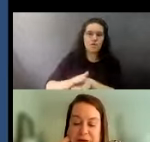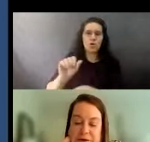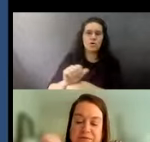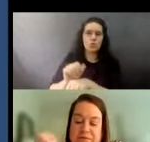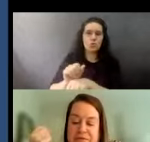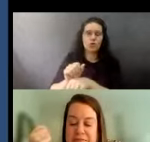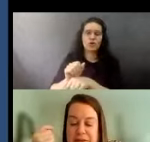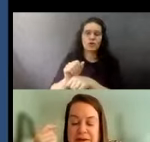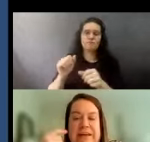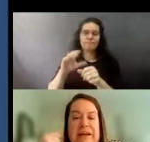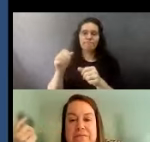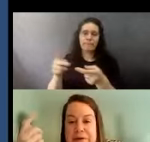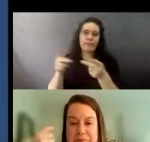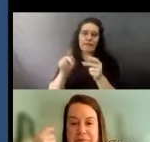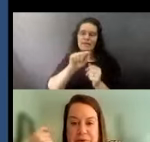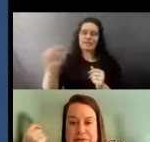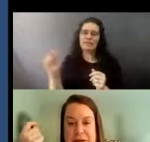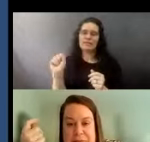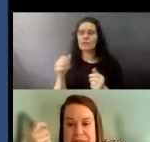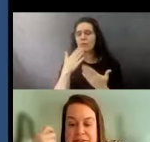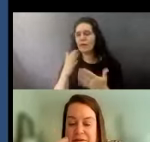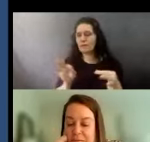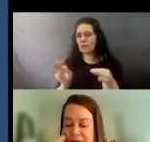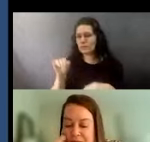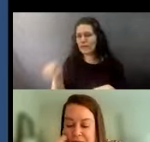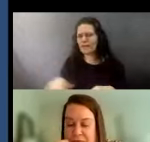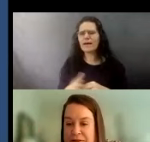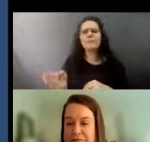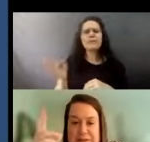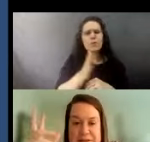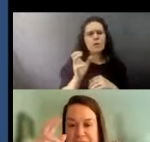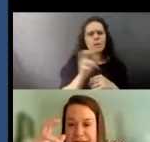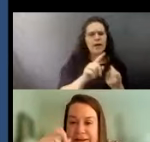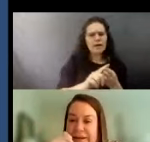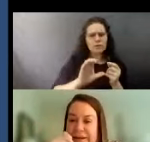earlier about sort of getting around employer skepticism and sort of the